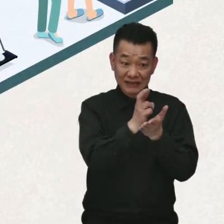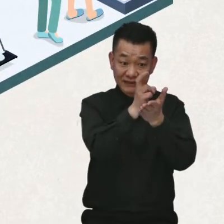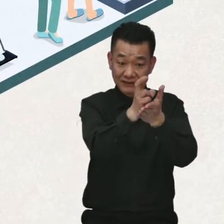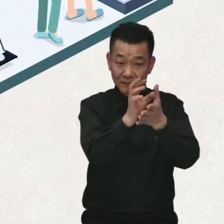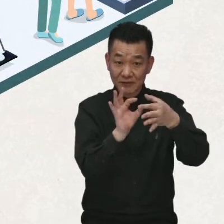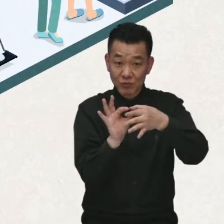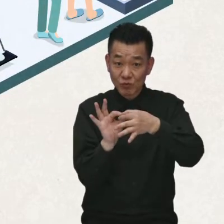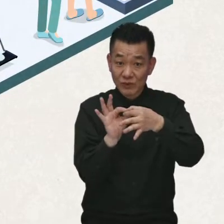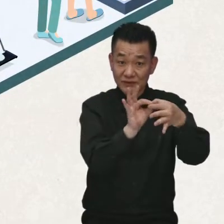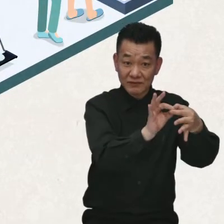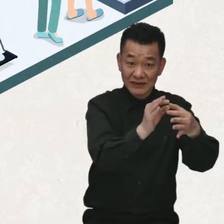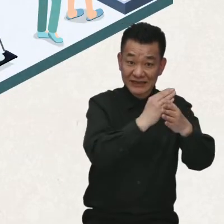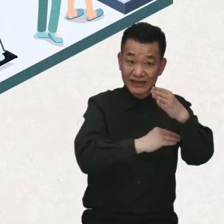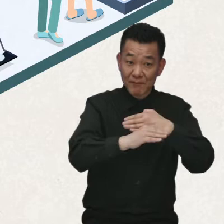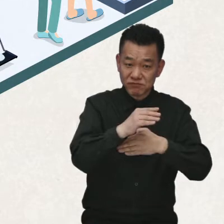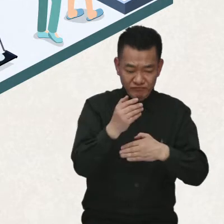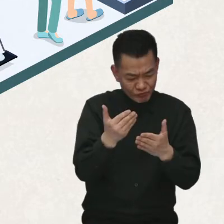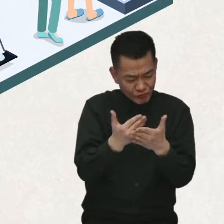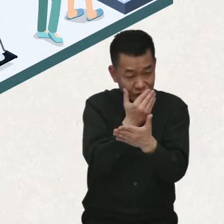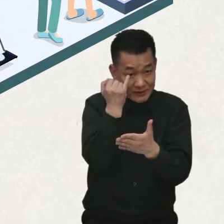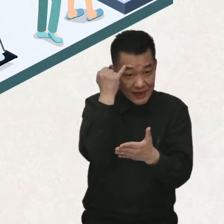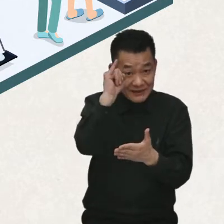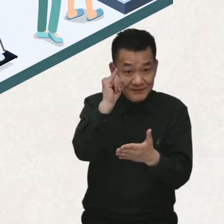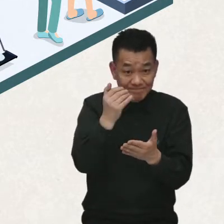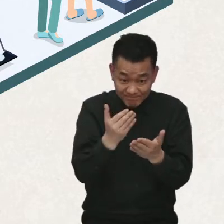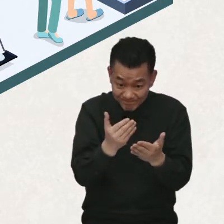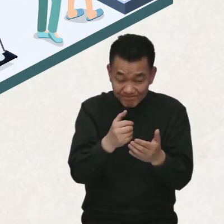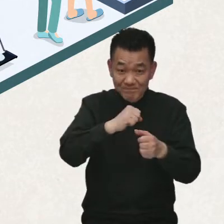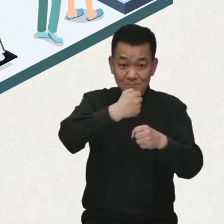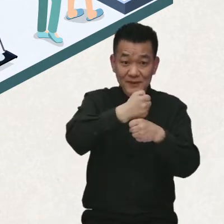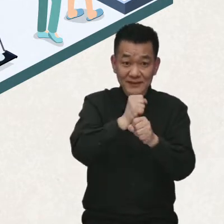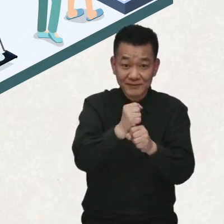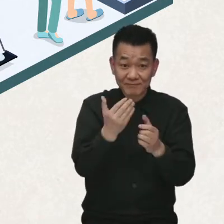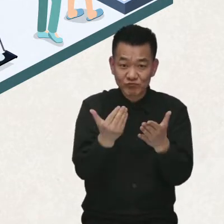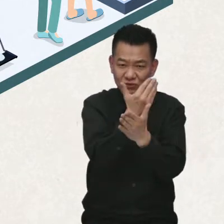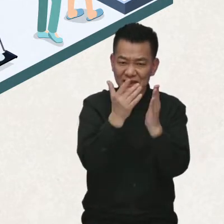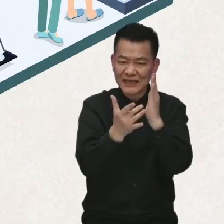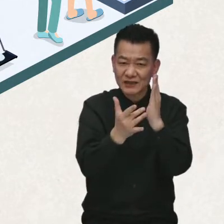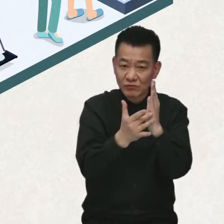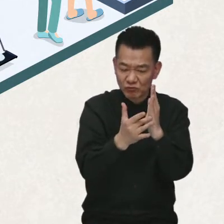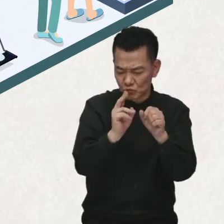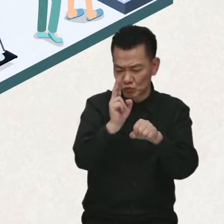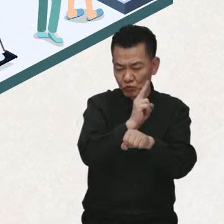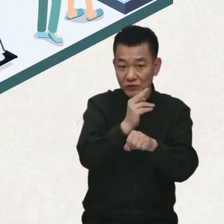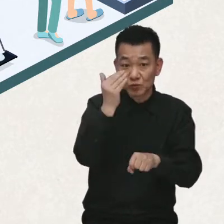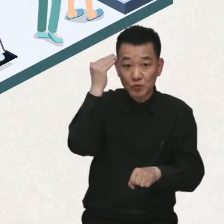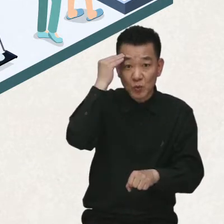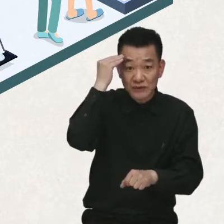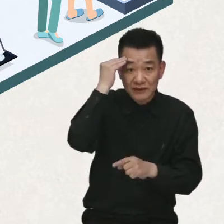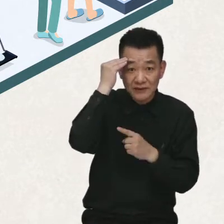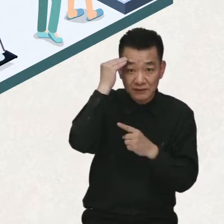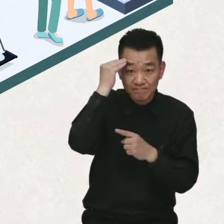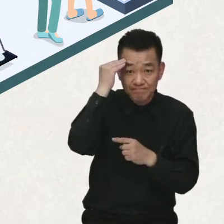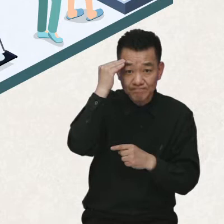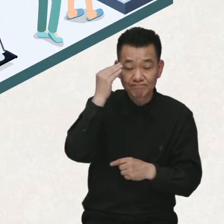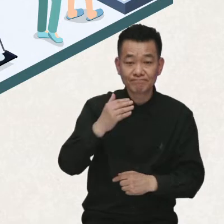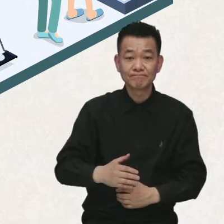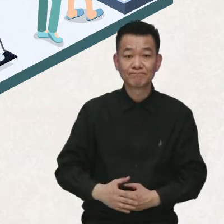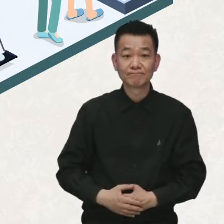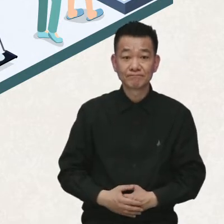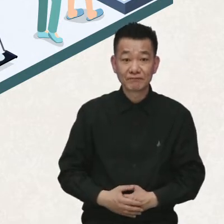States parties shall promote the availability, knowledge, and use of assistive devices and technologies designed for persons